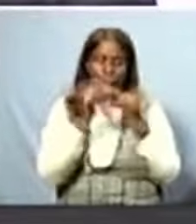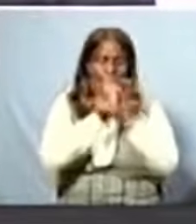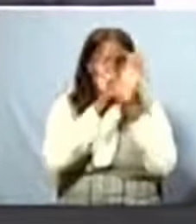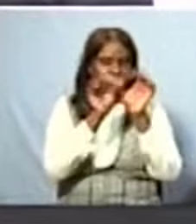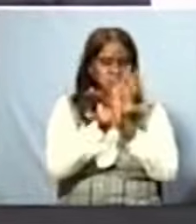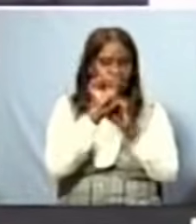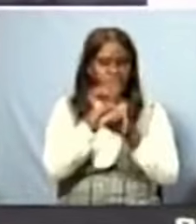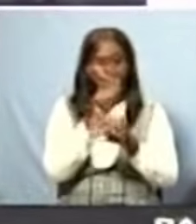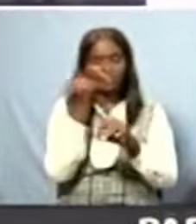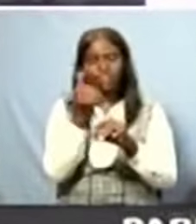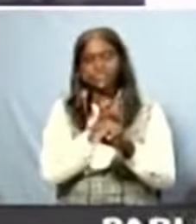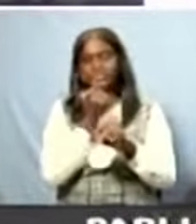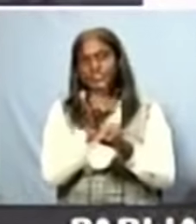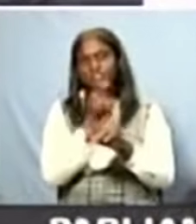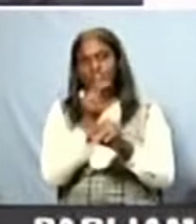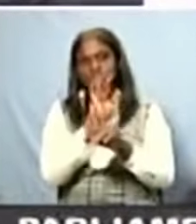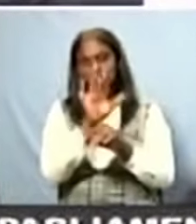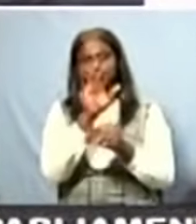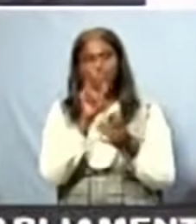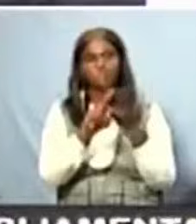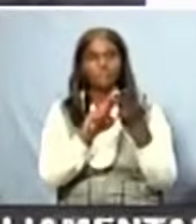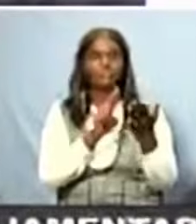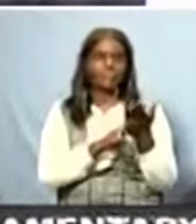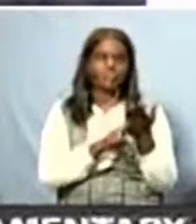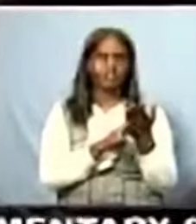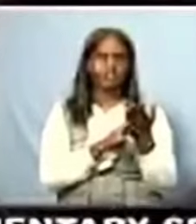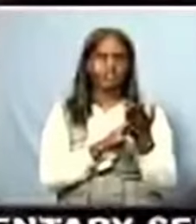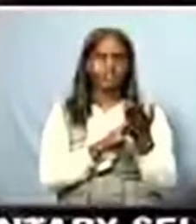clarification on their submission.